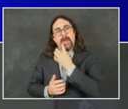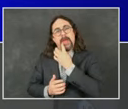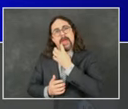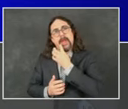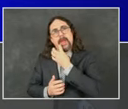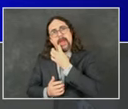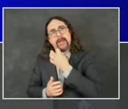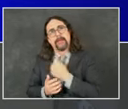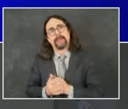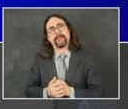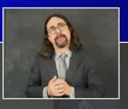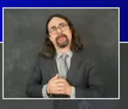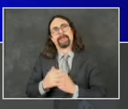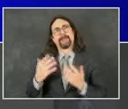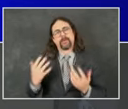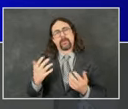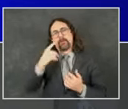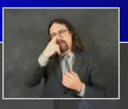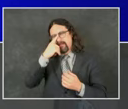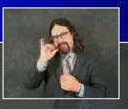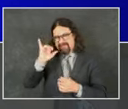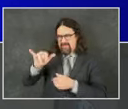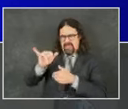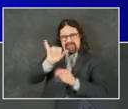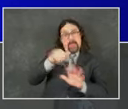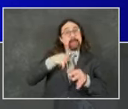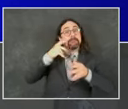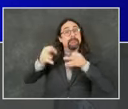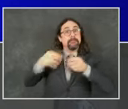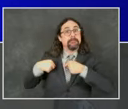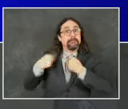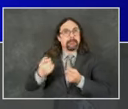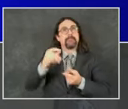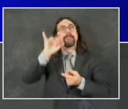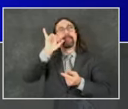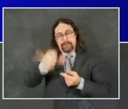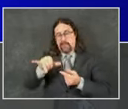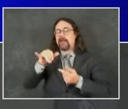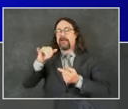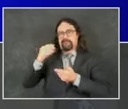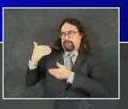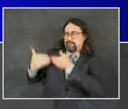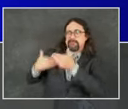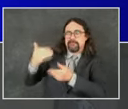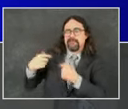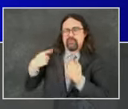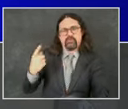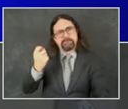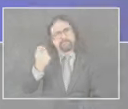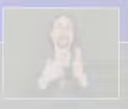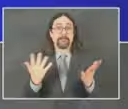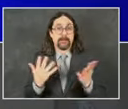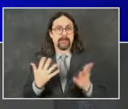way. There is a better way to do testing. There is an easier way to do testing. And there is a safer way to do testing. And we're going to start that this